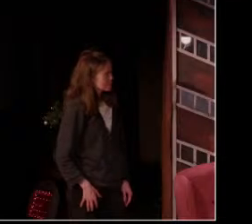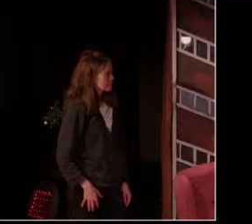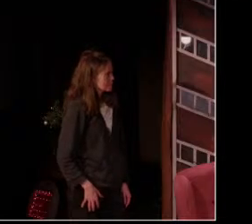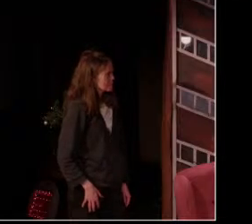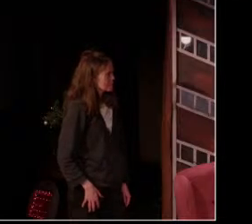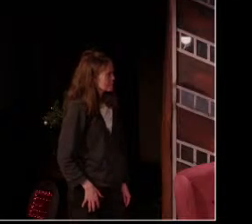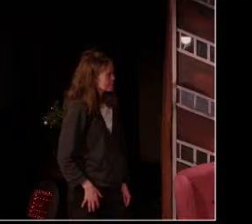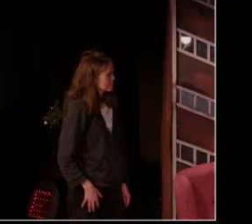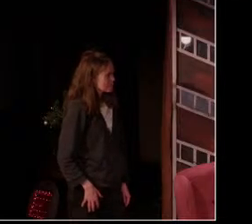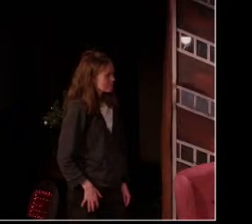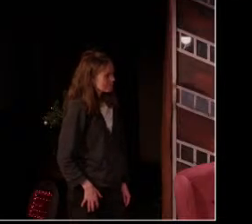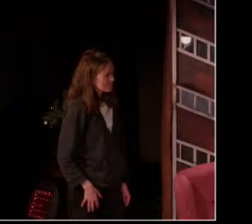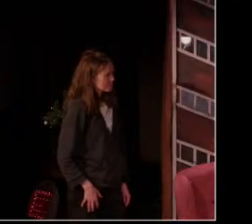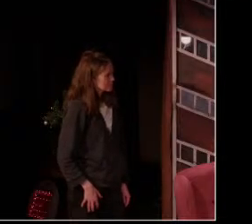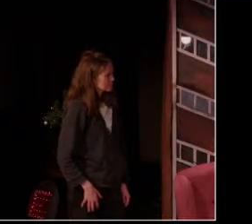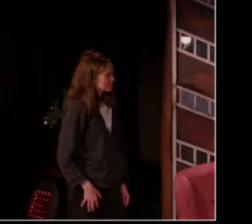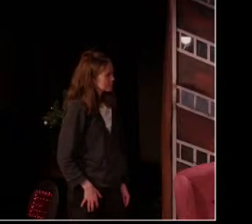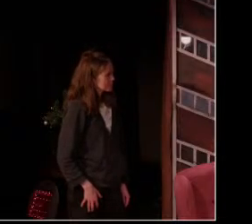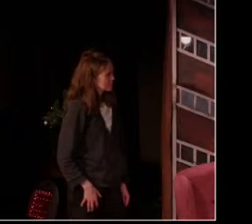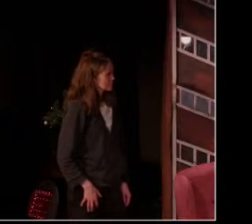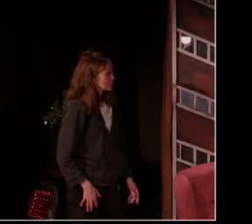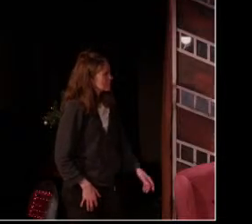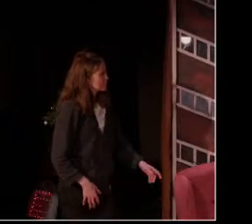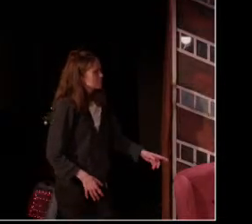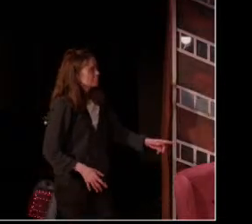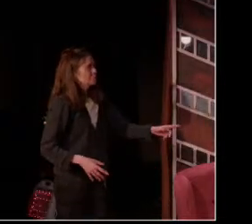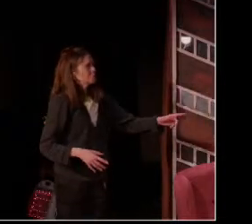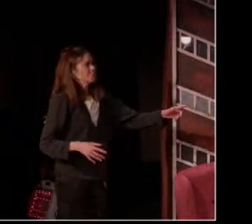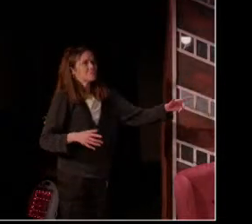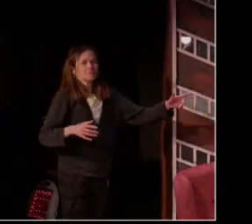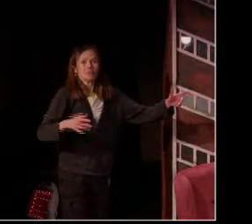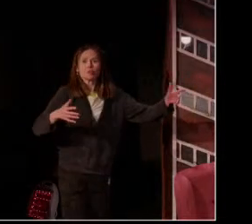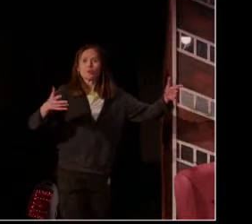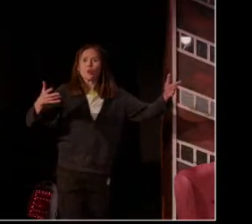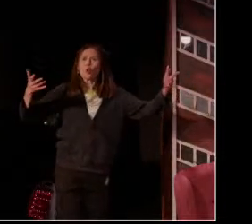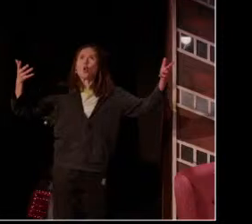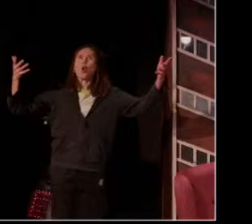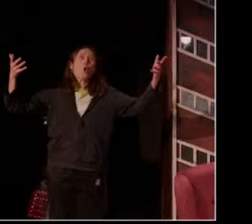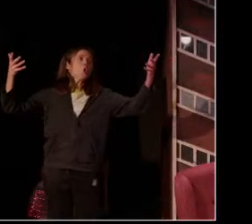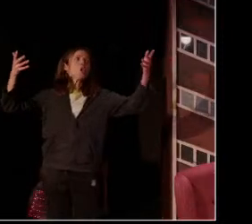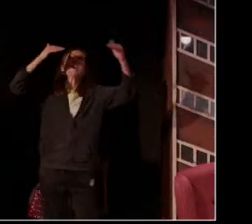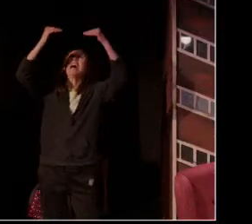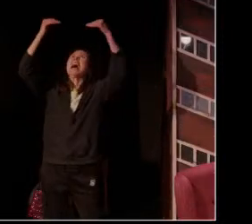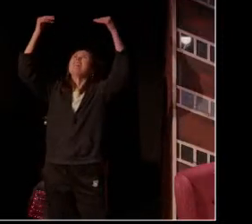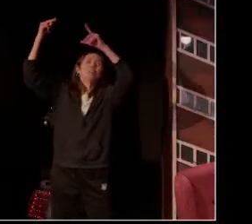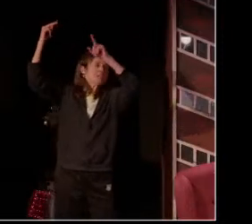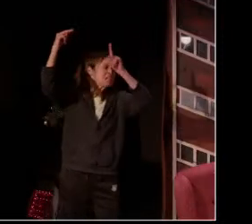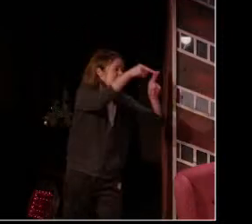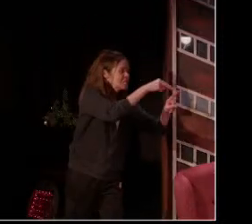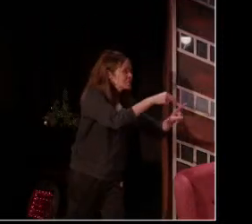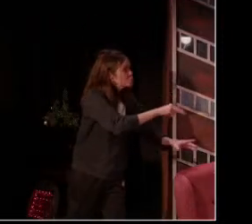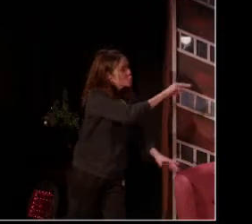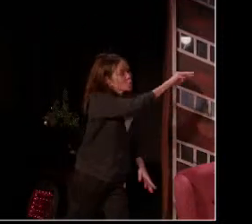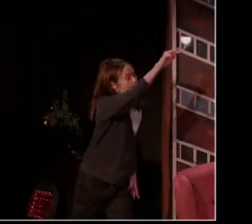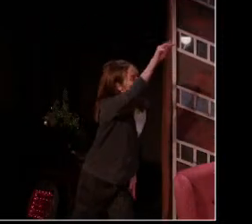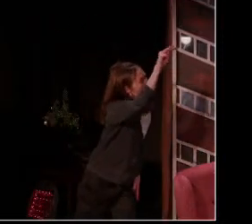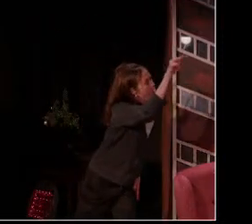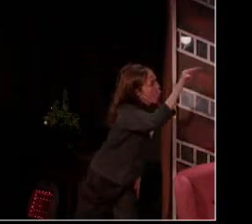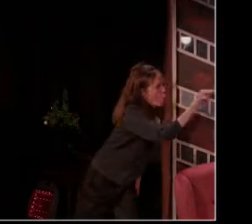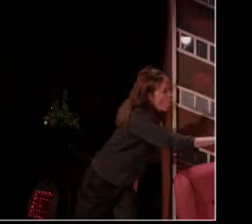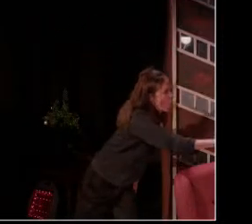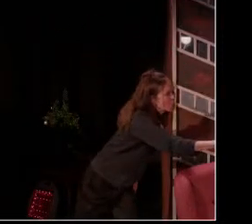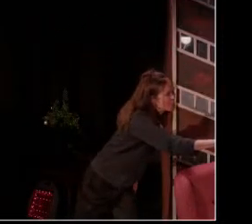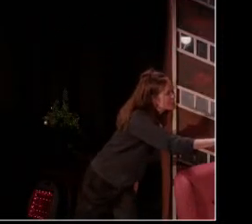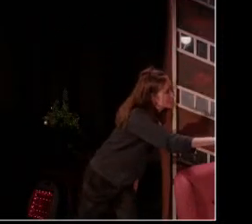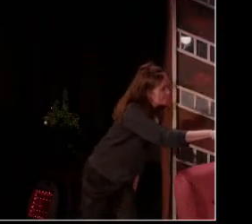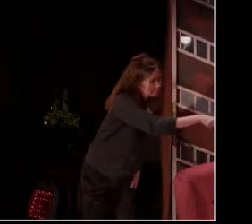Mama! Mama! Heaven stab my injustices. Look now and see what death is